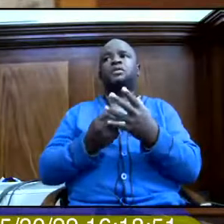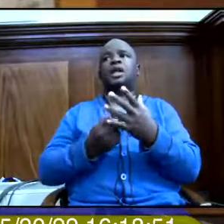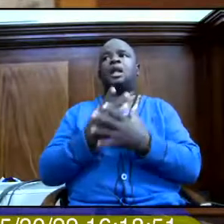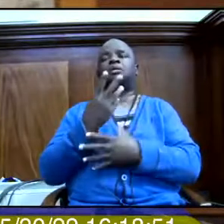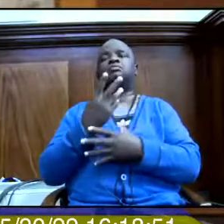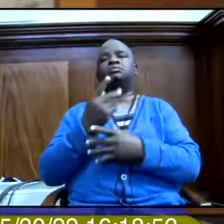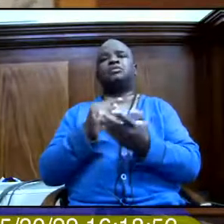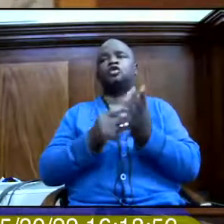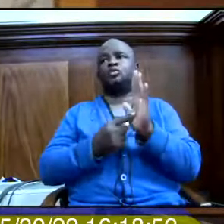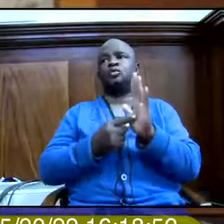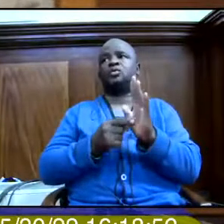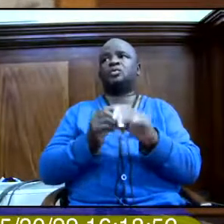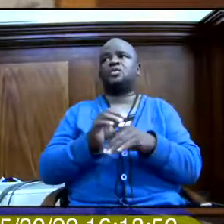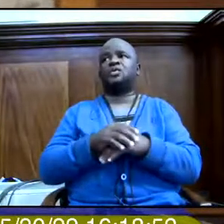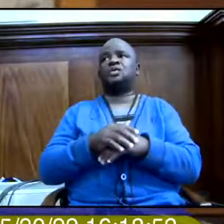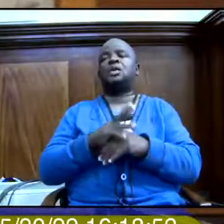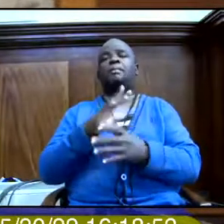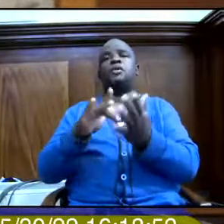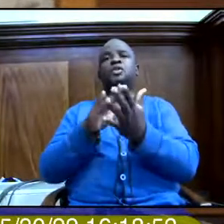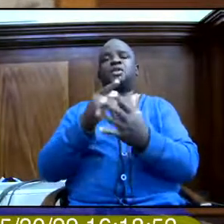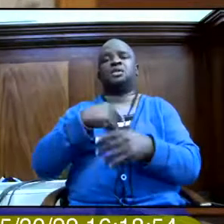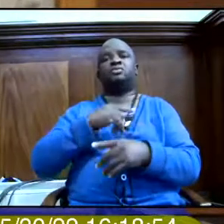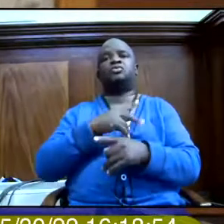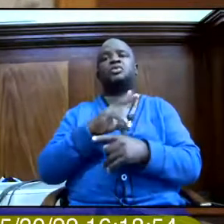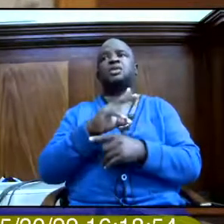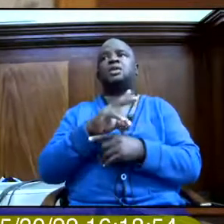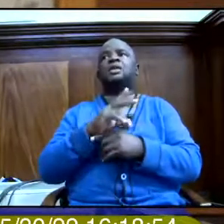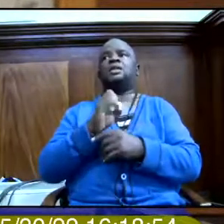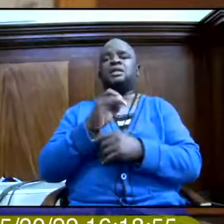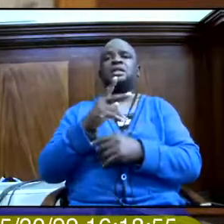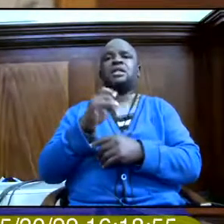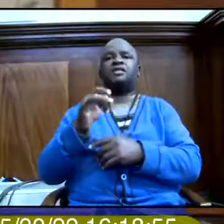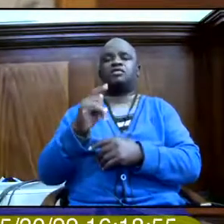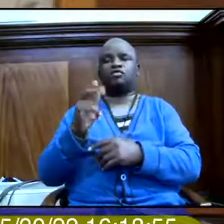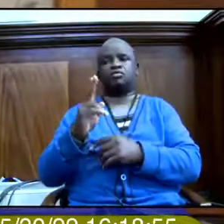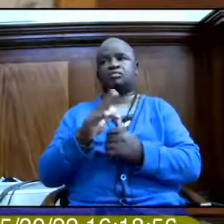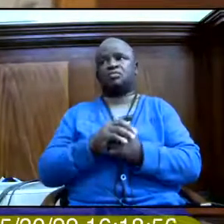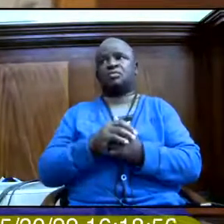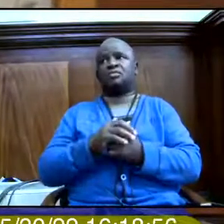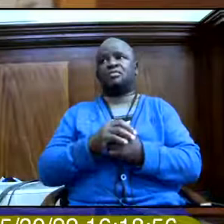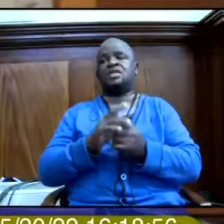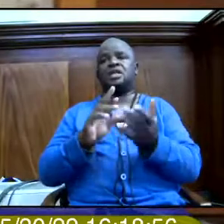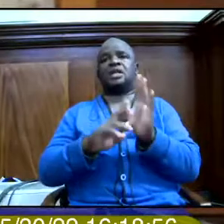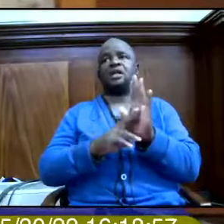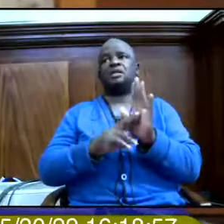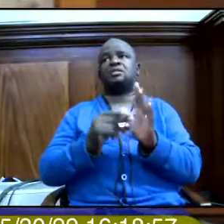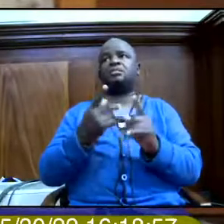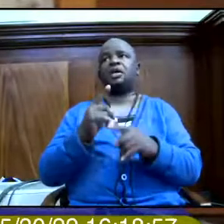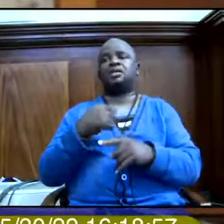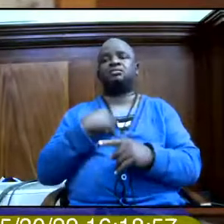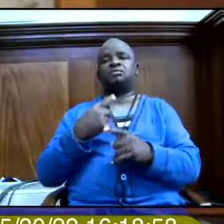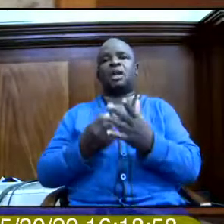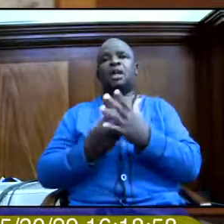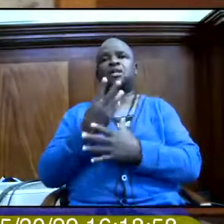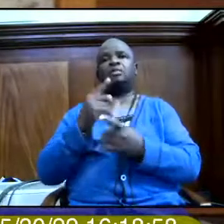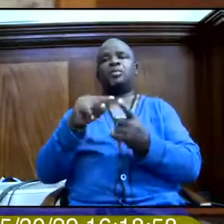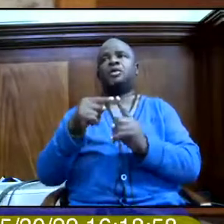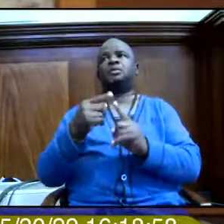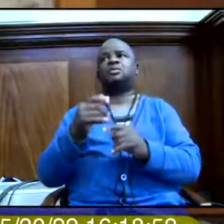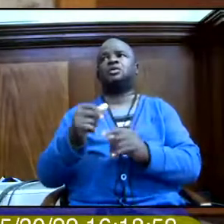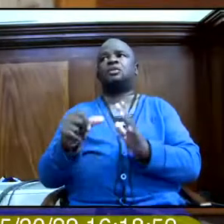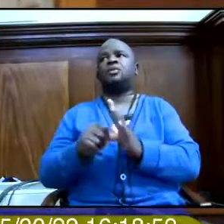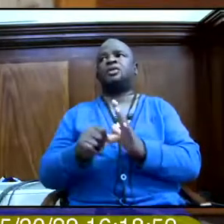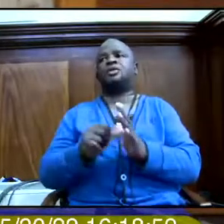demonstrated our position as sub to delegates but i'm raising one point which i think is a